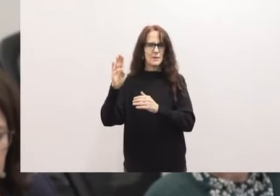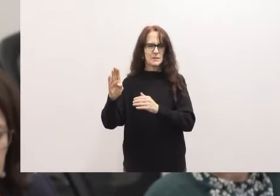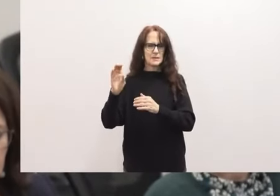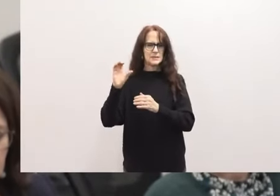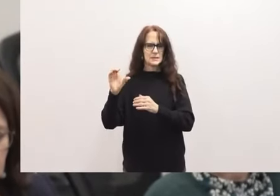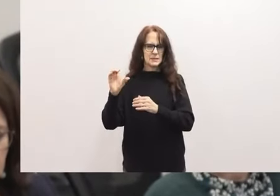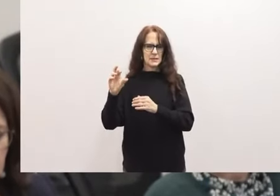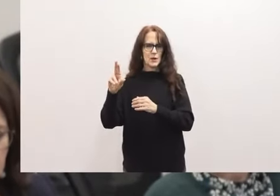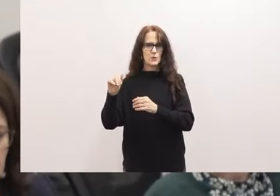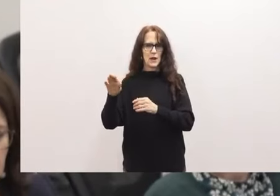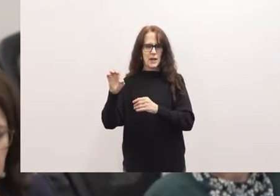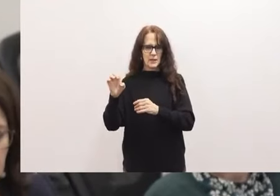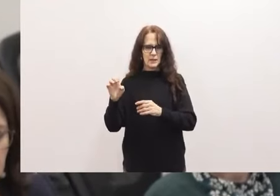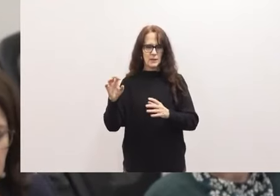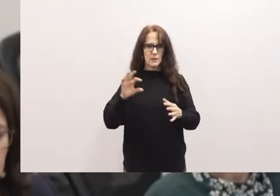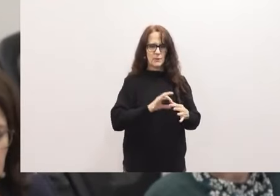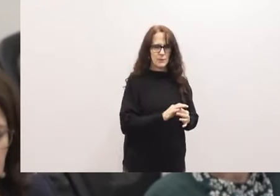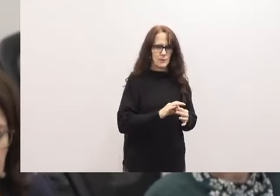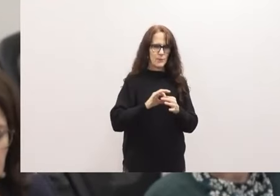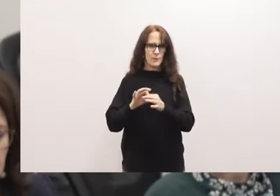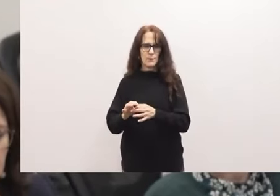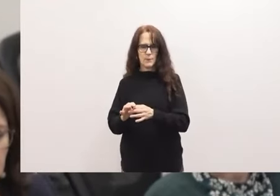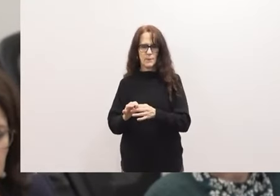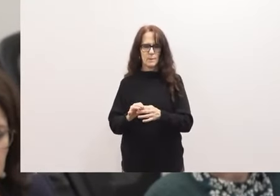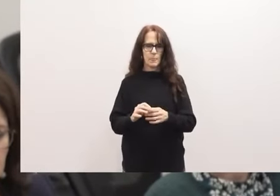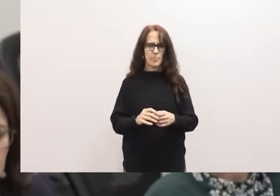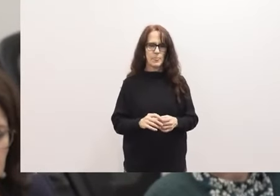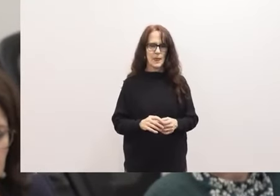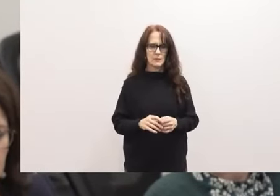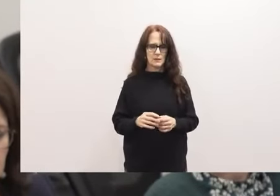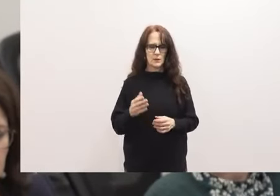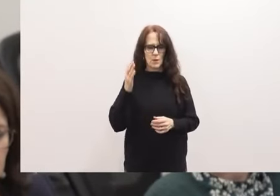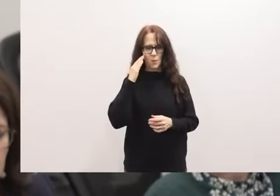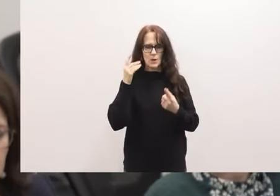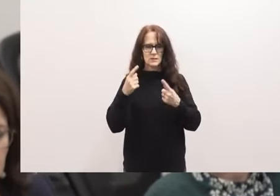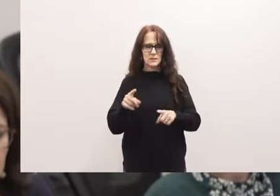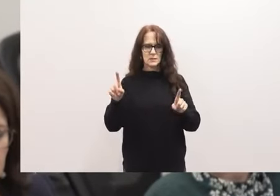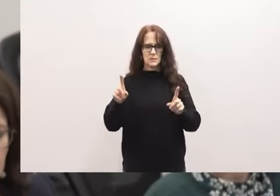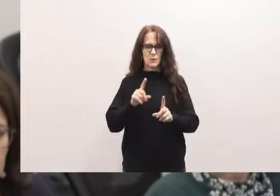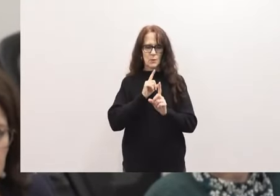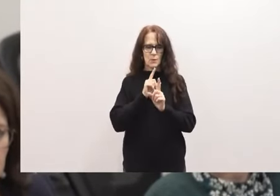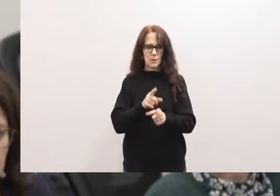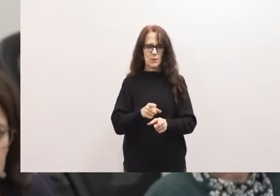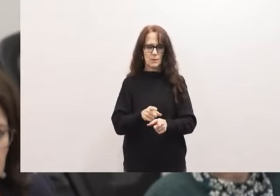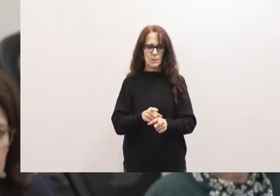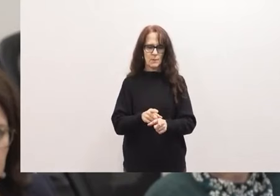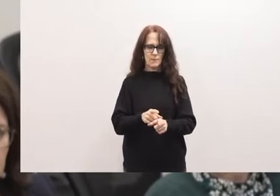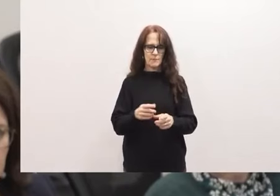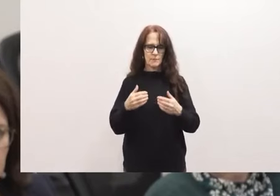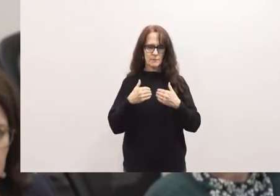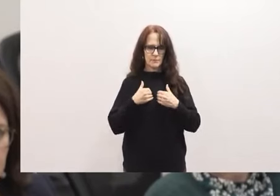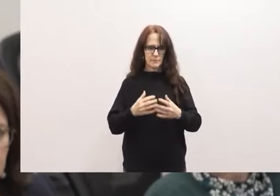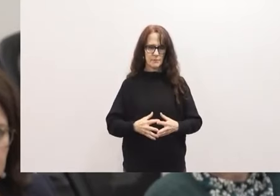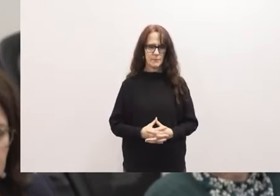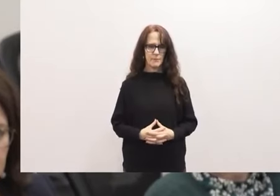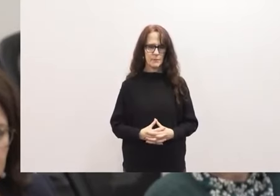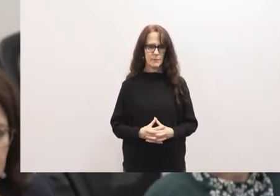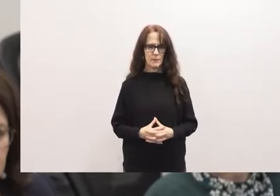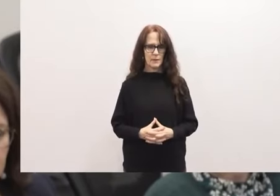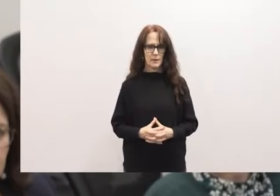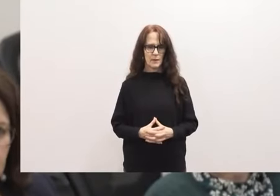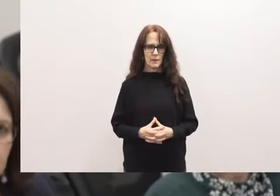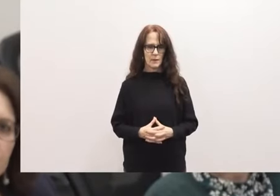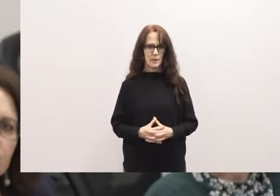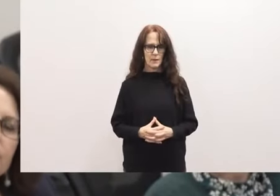So just making sure to give everyone context around what the achievement report consists of.